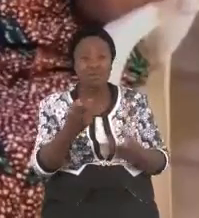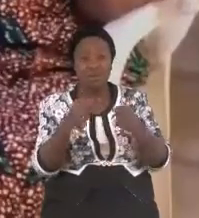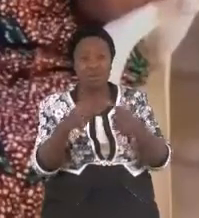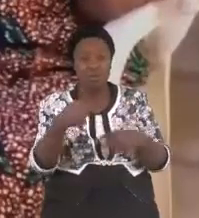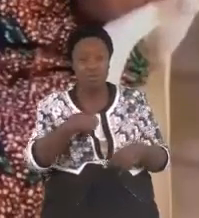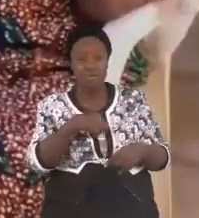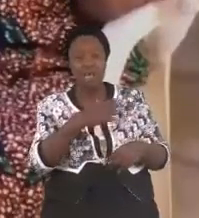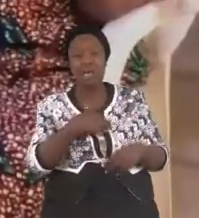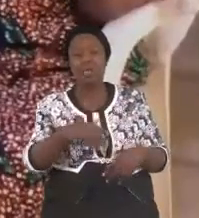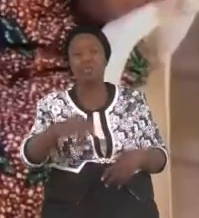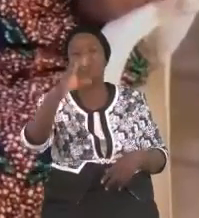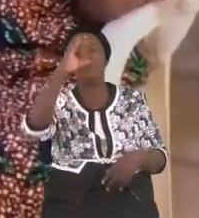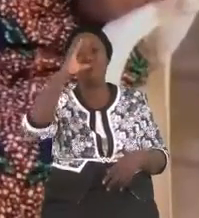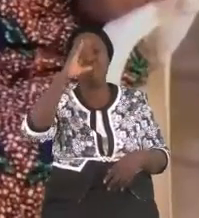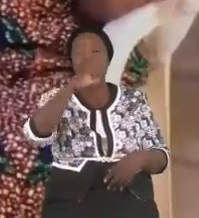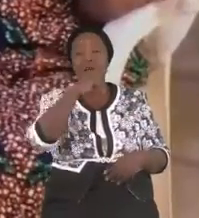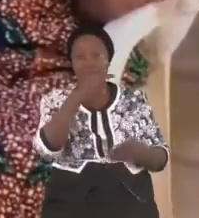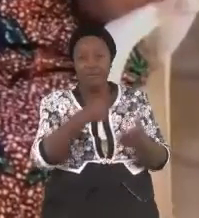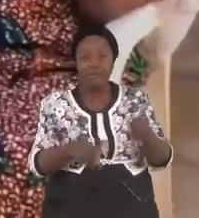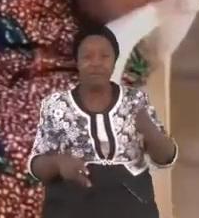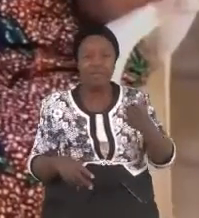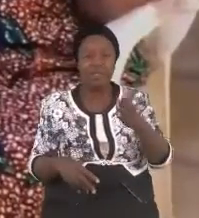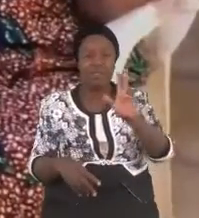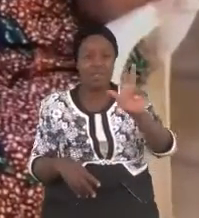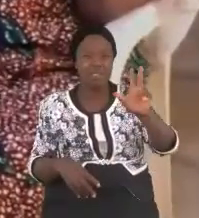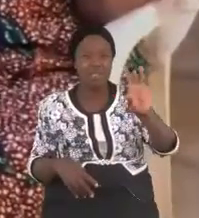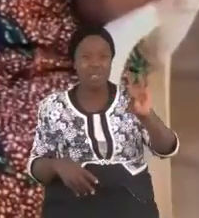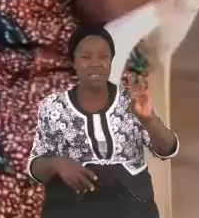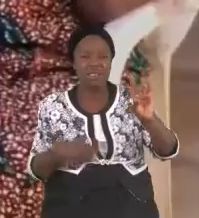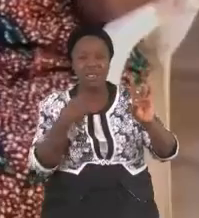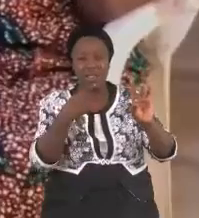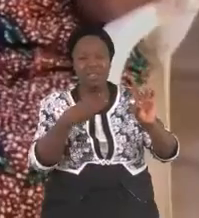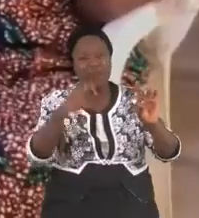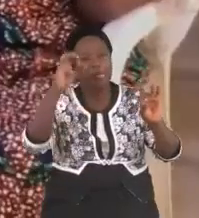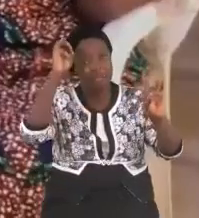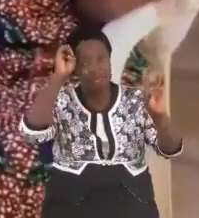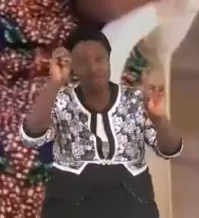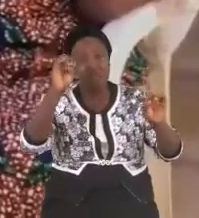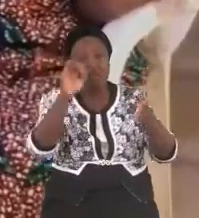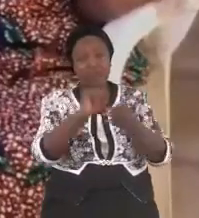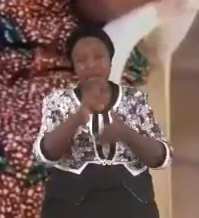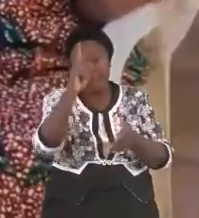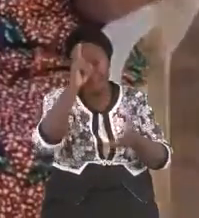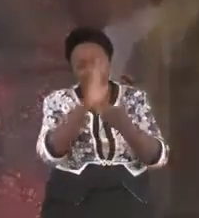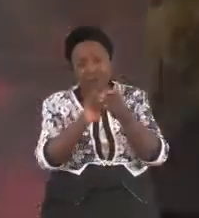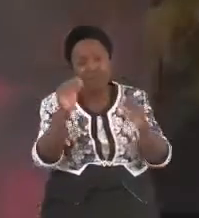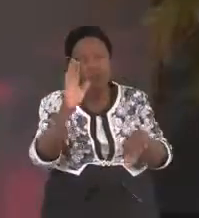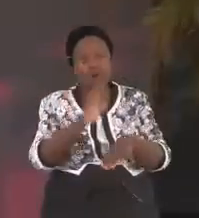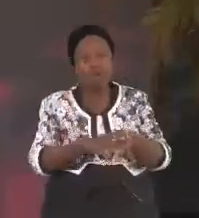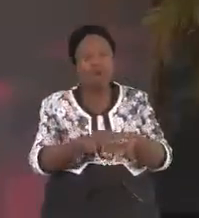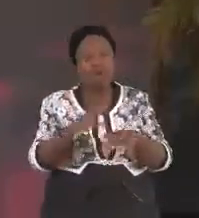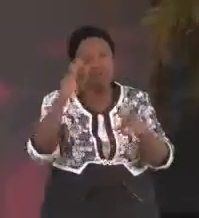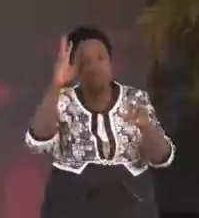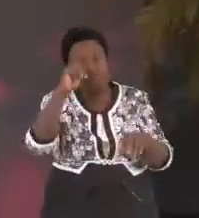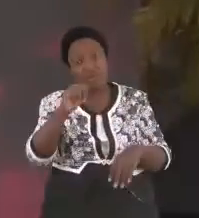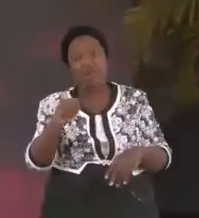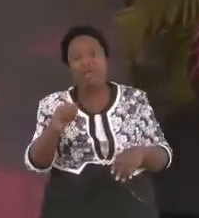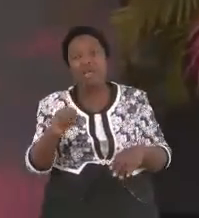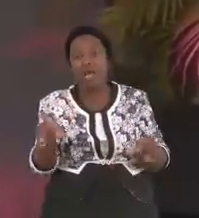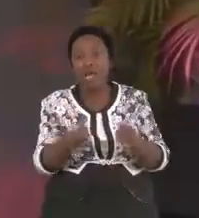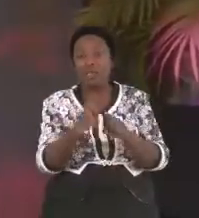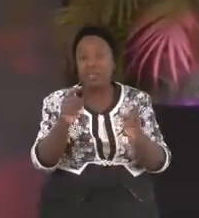then investigate it says he the believers on me as the scripture has